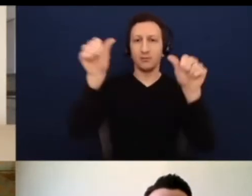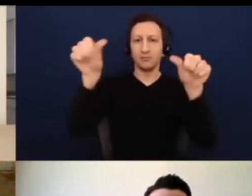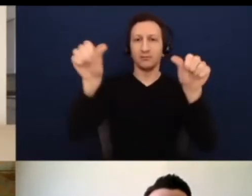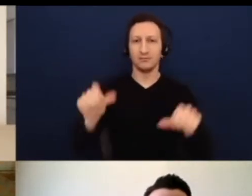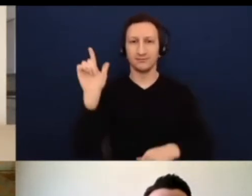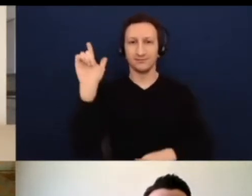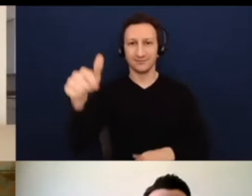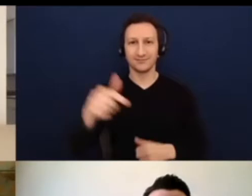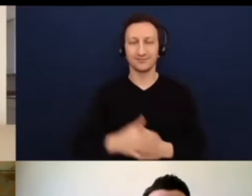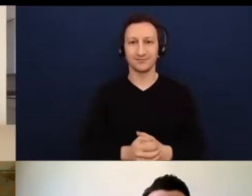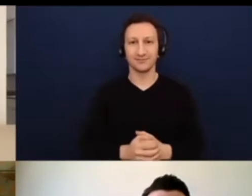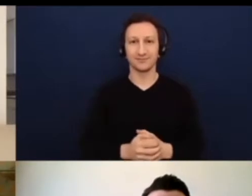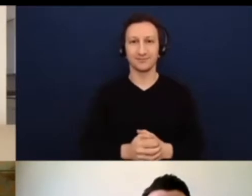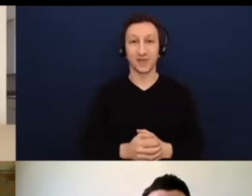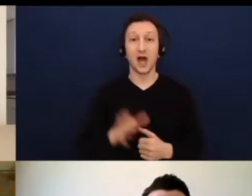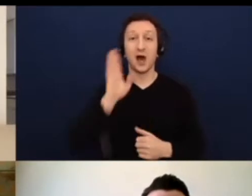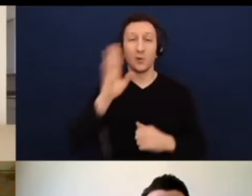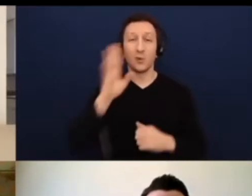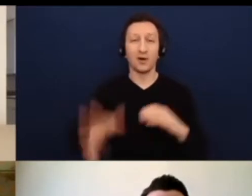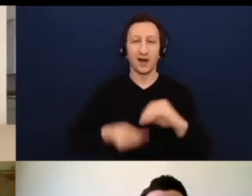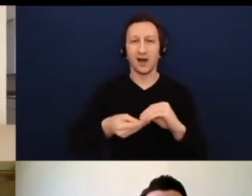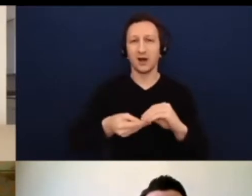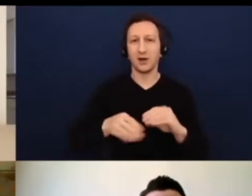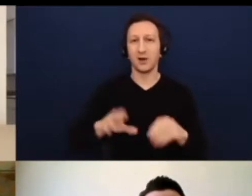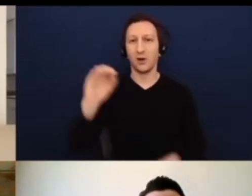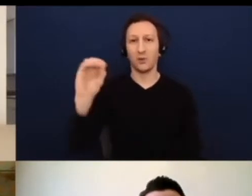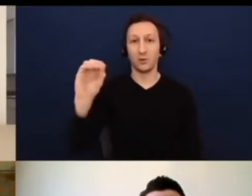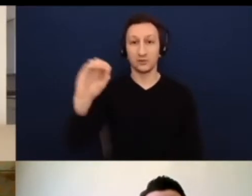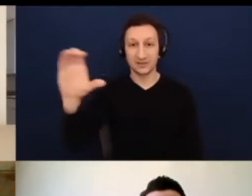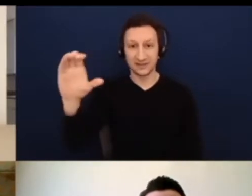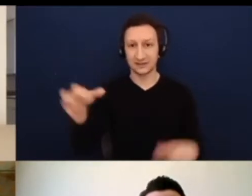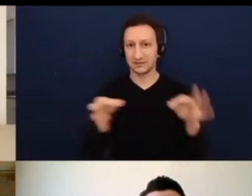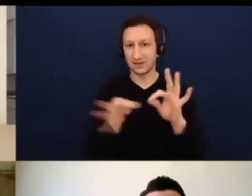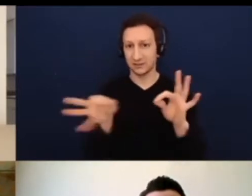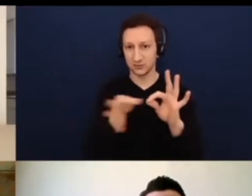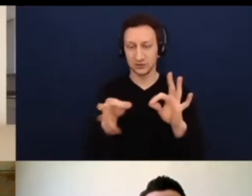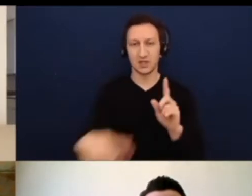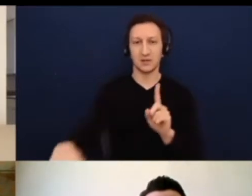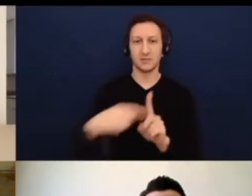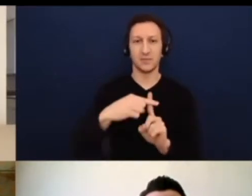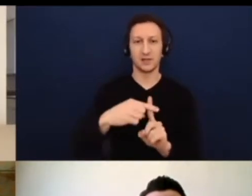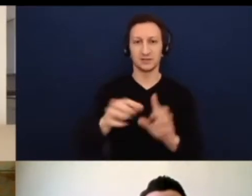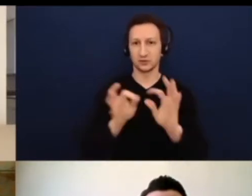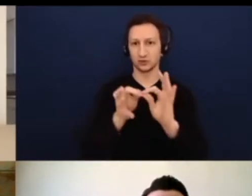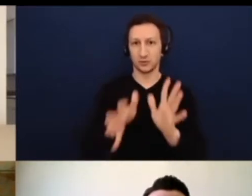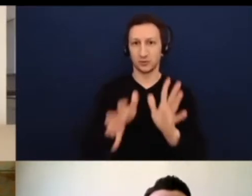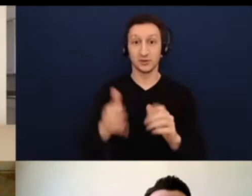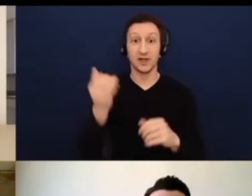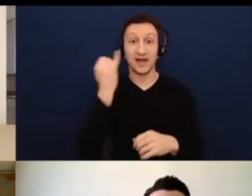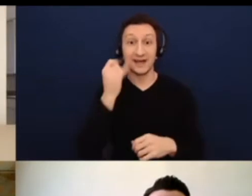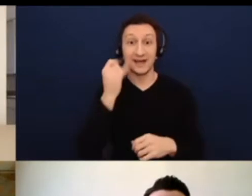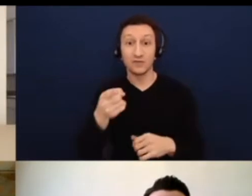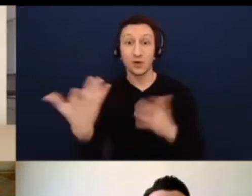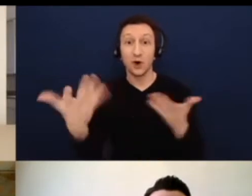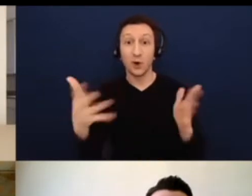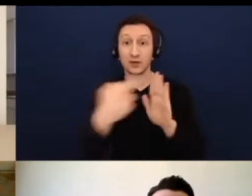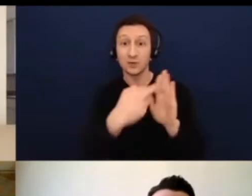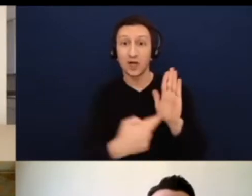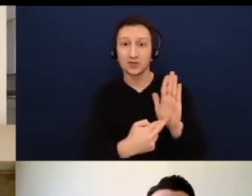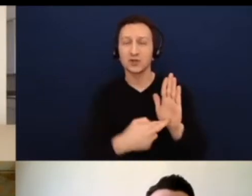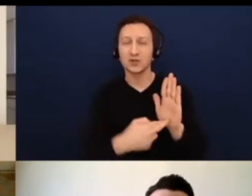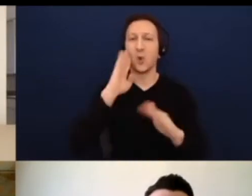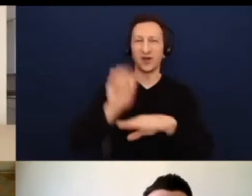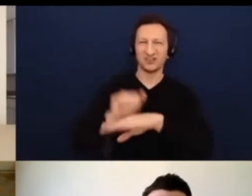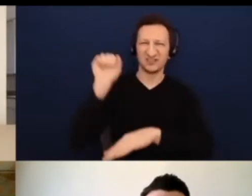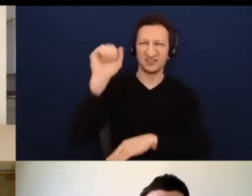resolution recording with open captions and our ASL interpreters will be posted and sent to everyone who registered next week. If you want to stay connected